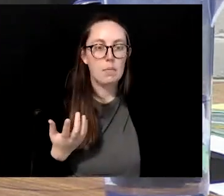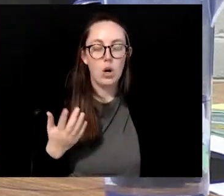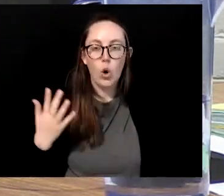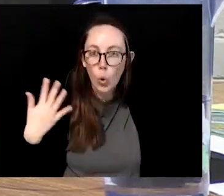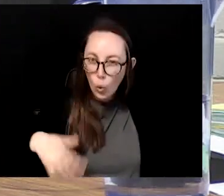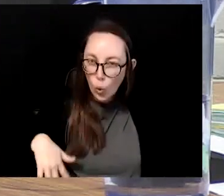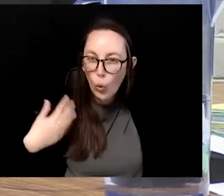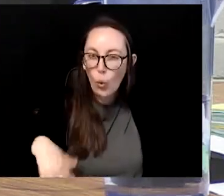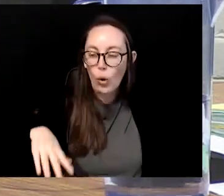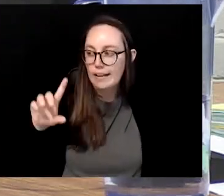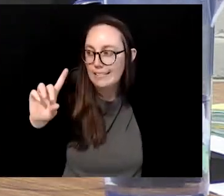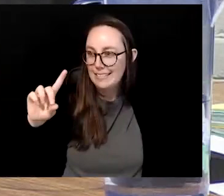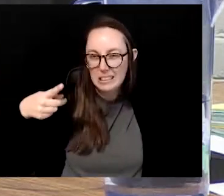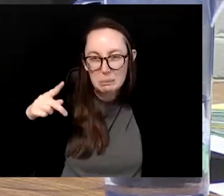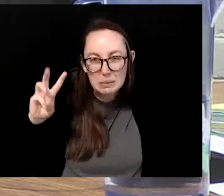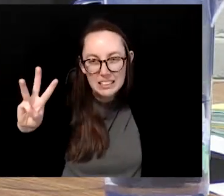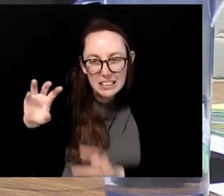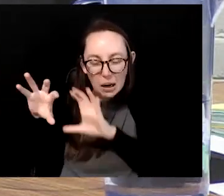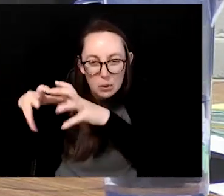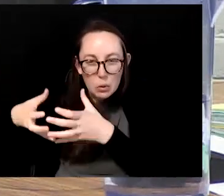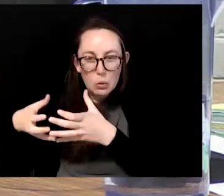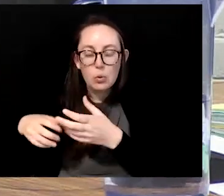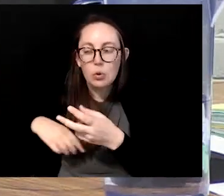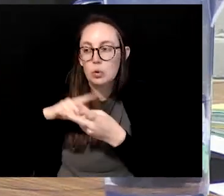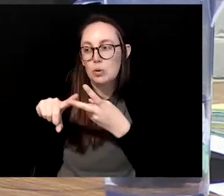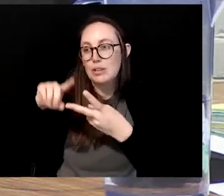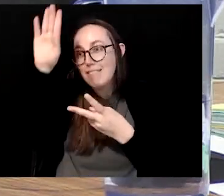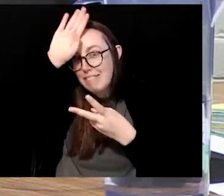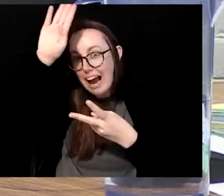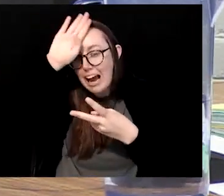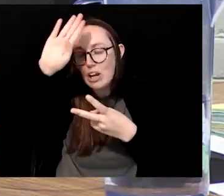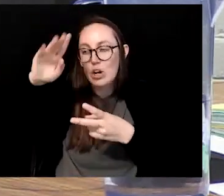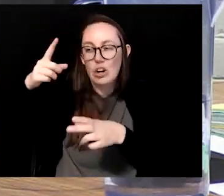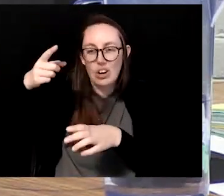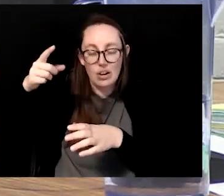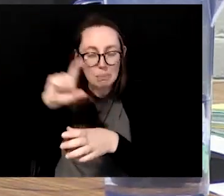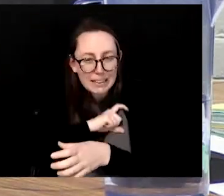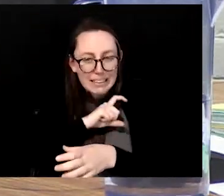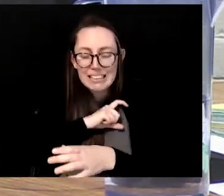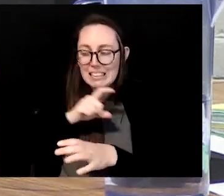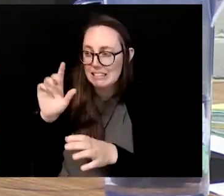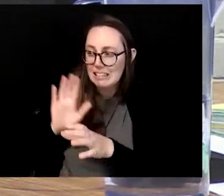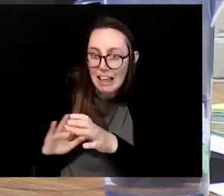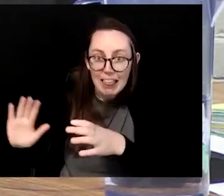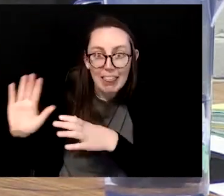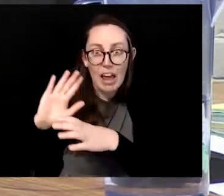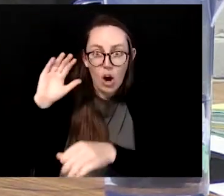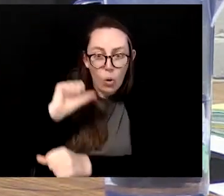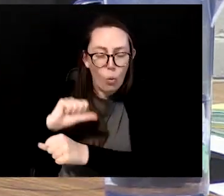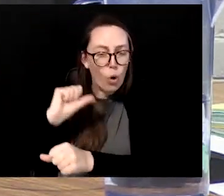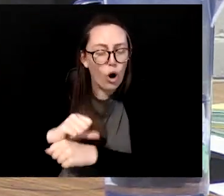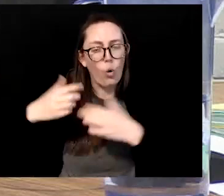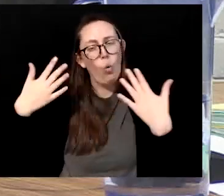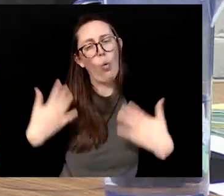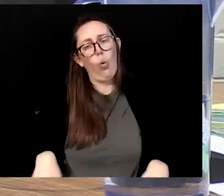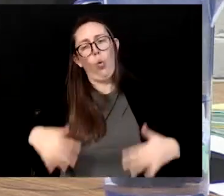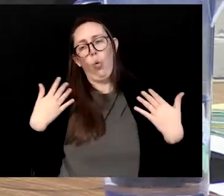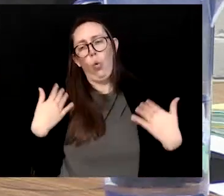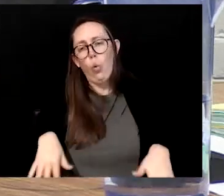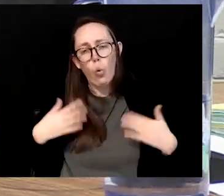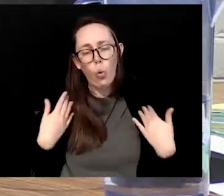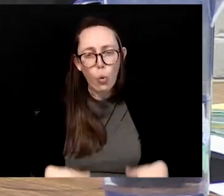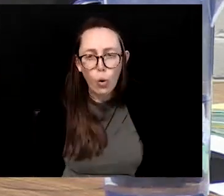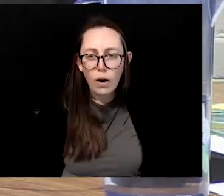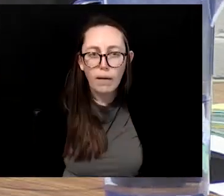took the DPW Crews and the fire Crews and everyone else the police Crews and everyone responding to that uh Dan Tyler